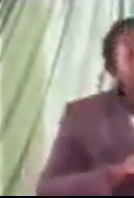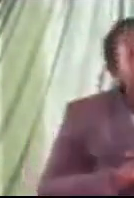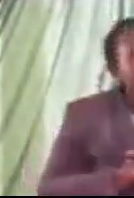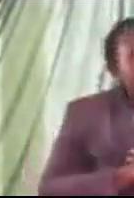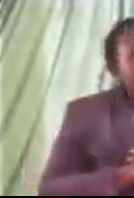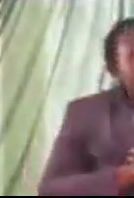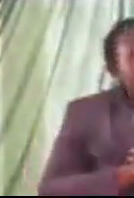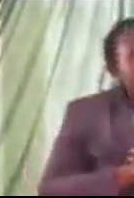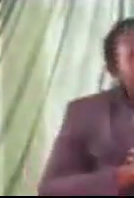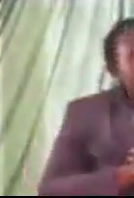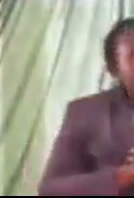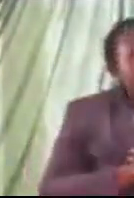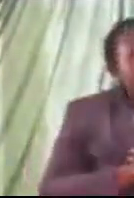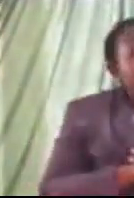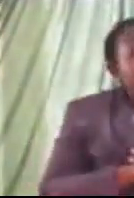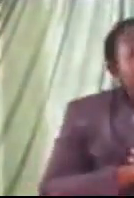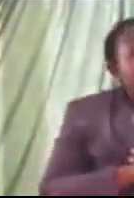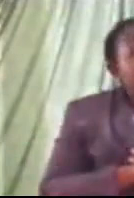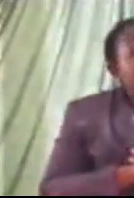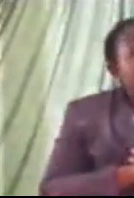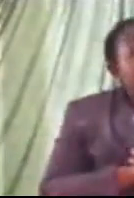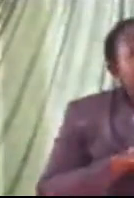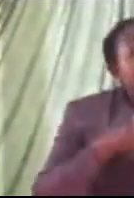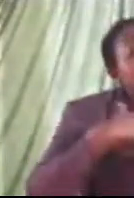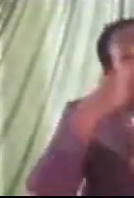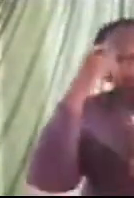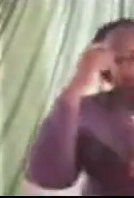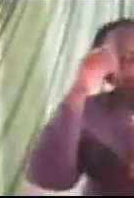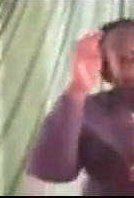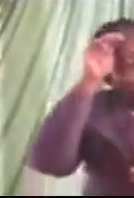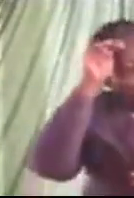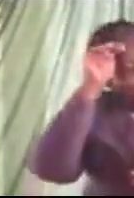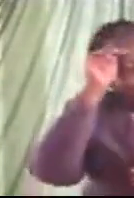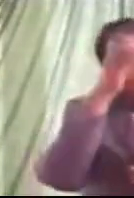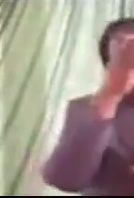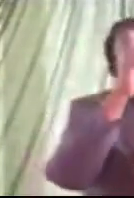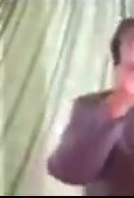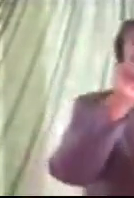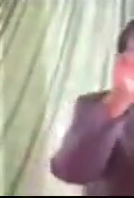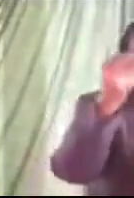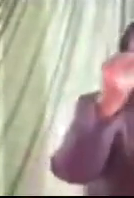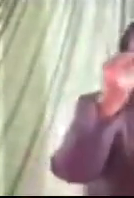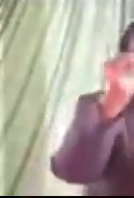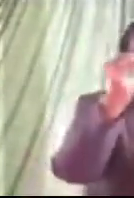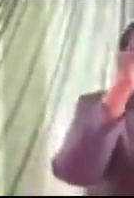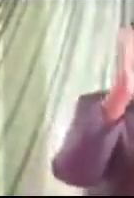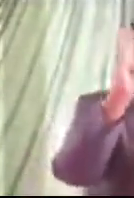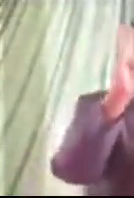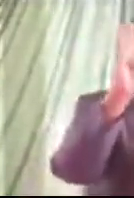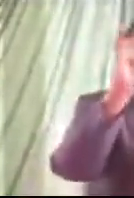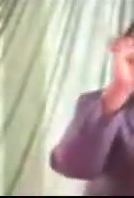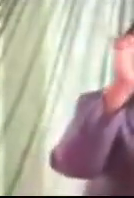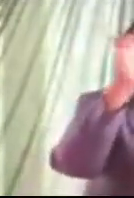the trial magistrate was Mabele. Yes, Mabele. By the way, I was a young boy